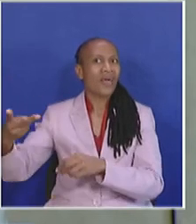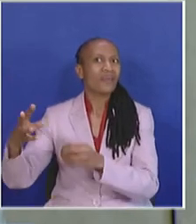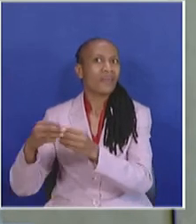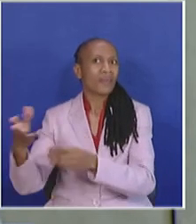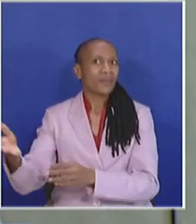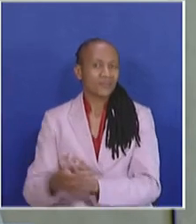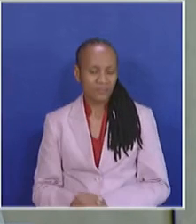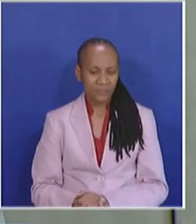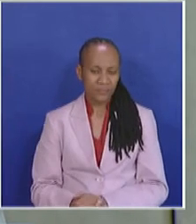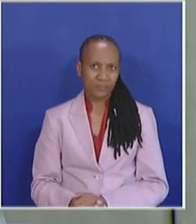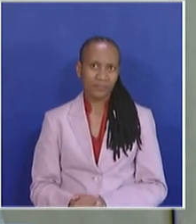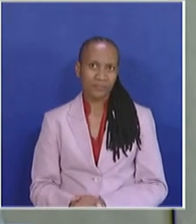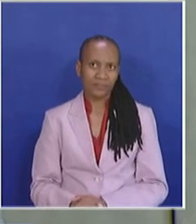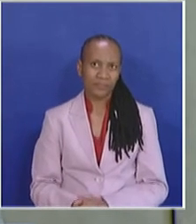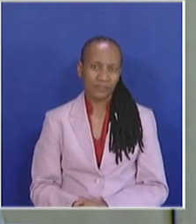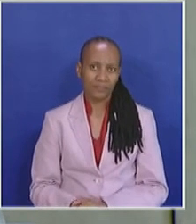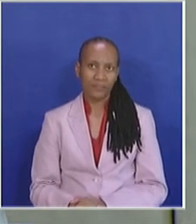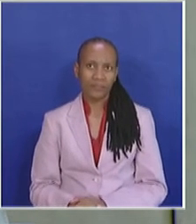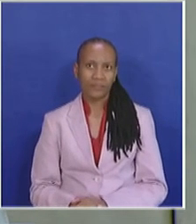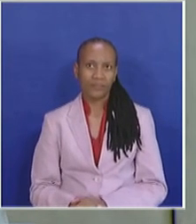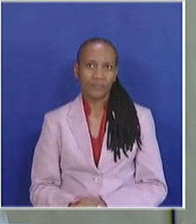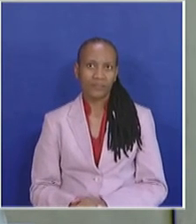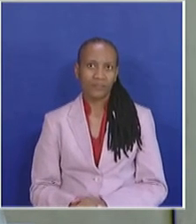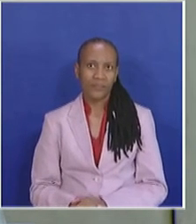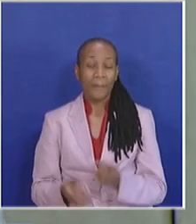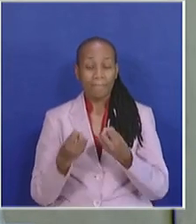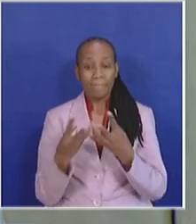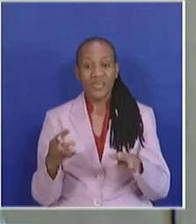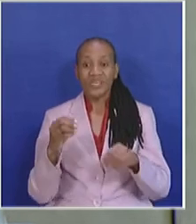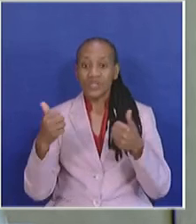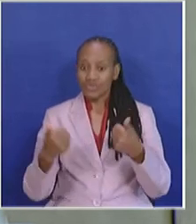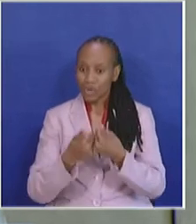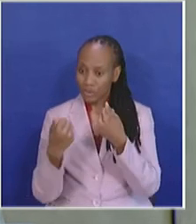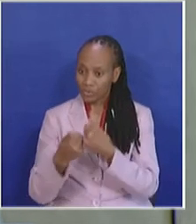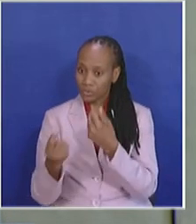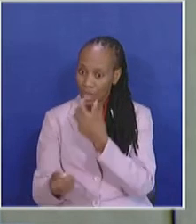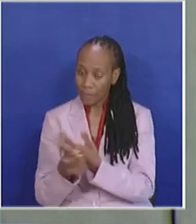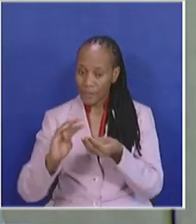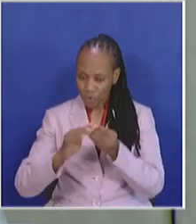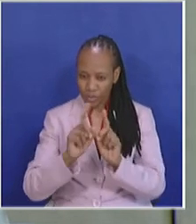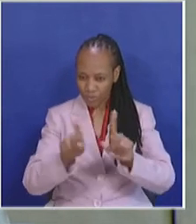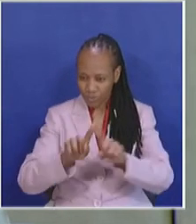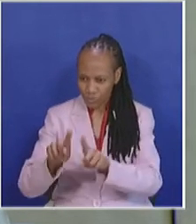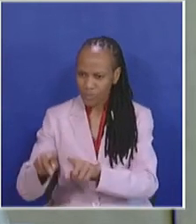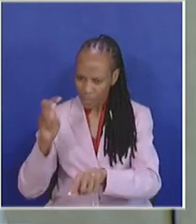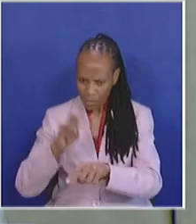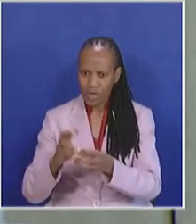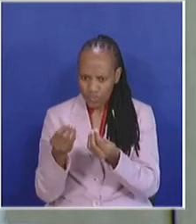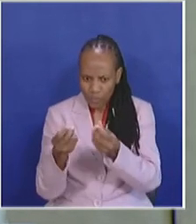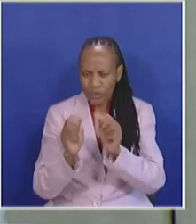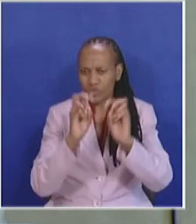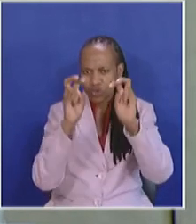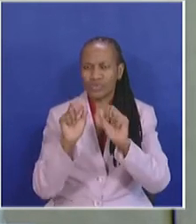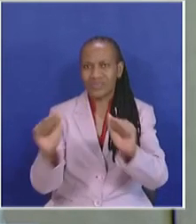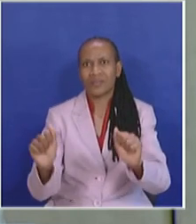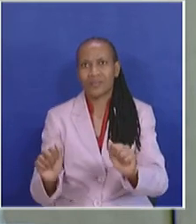The primary purpose is to address the inherent backlogs and bring back these communities into par with their urban counterparts to the extent that it